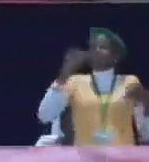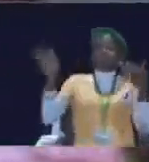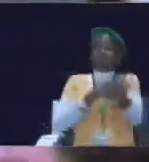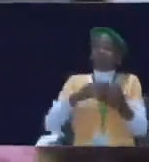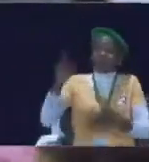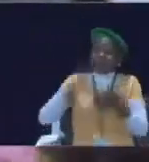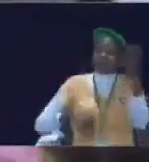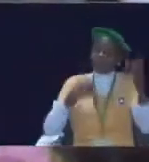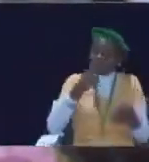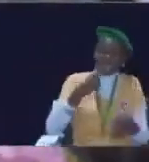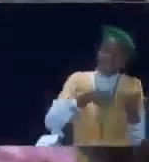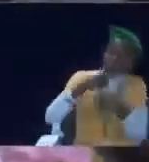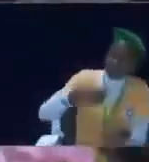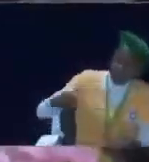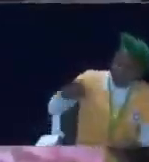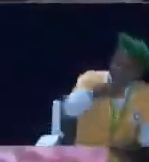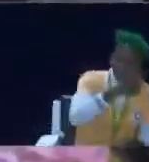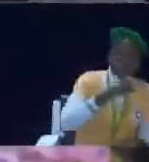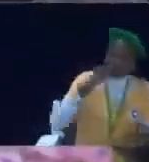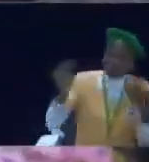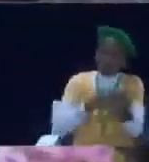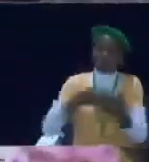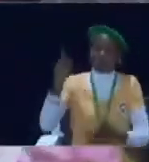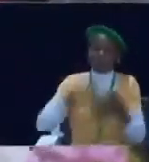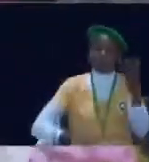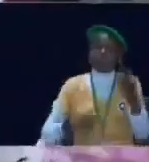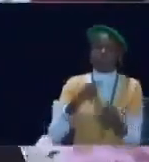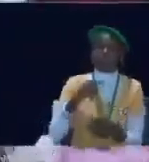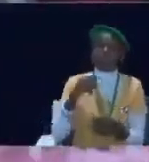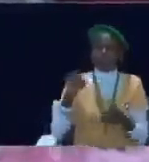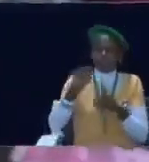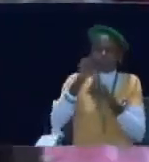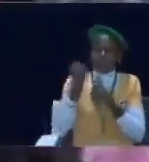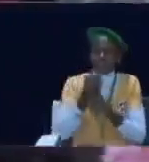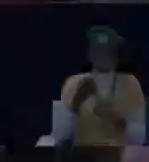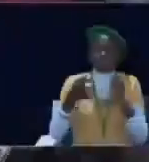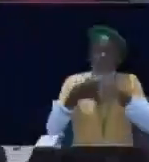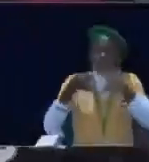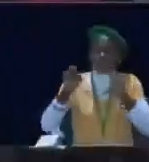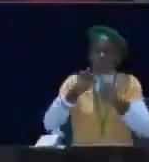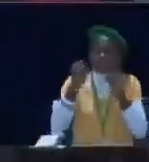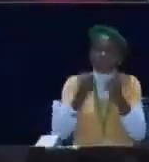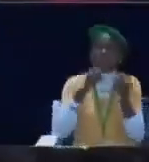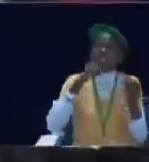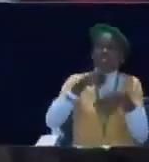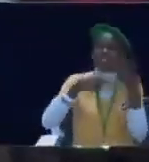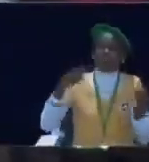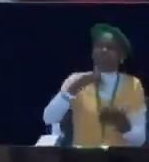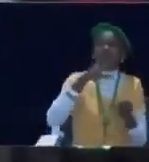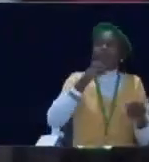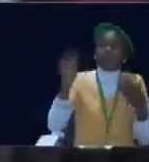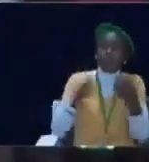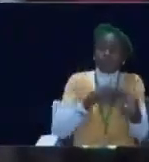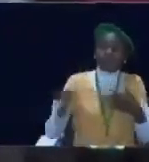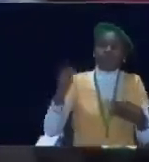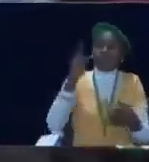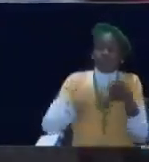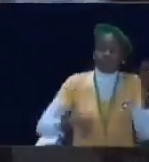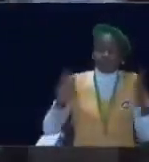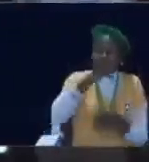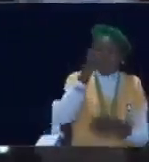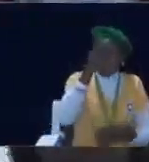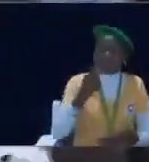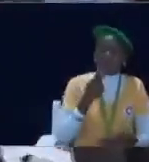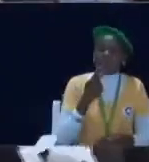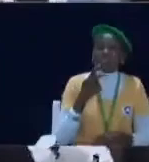what they say about you. It doesn't matter what society is saying about you. It doesn't even matter what your